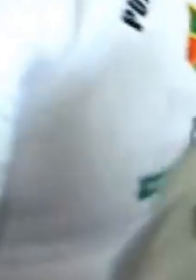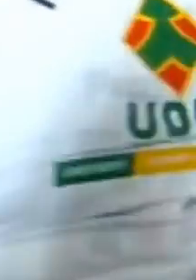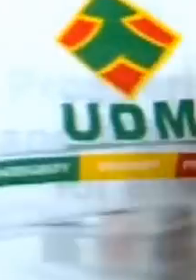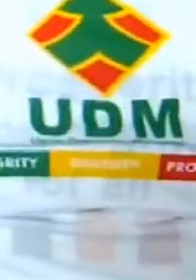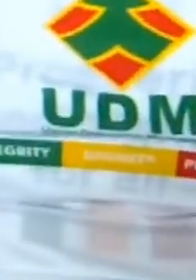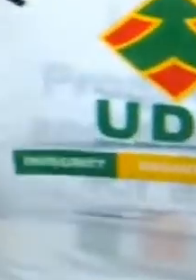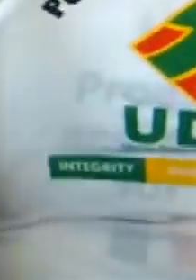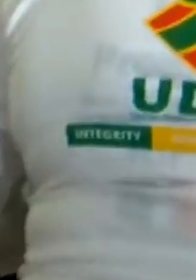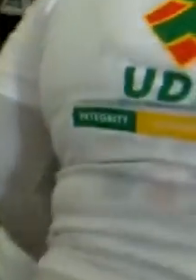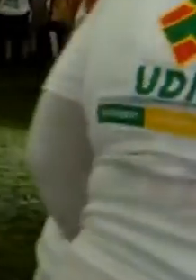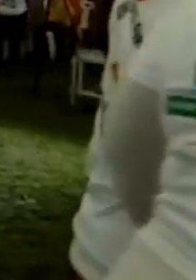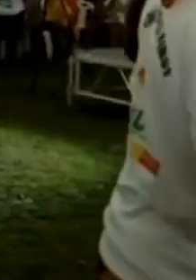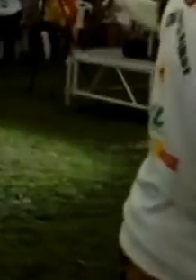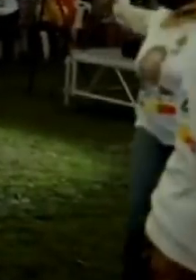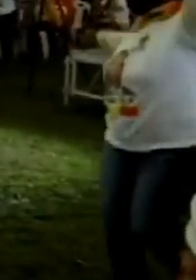Amanda!